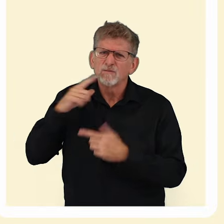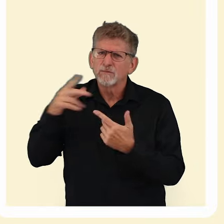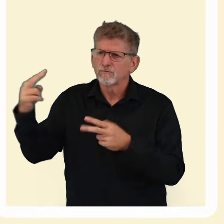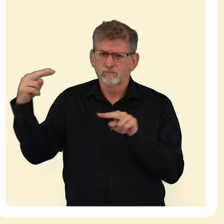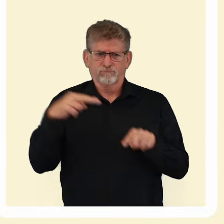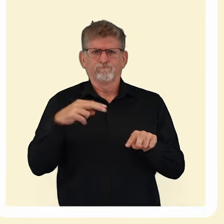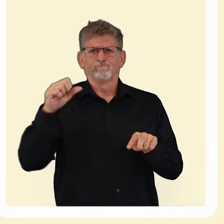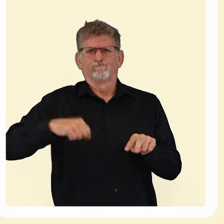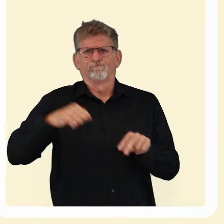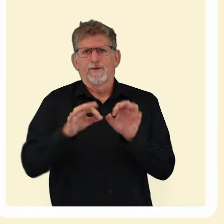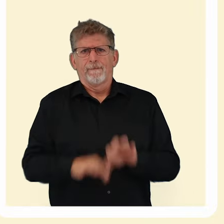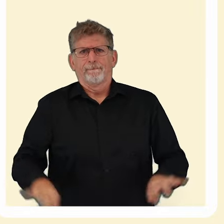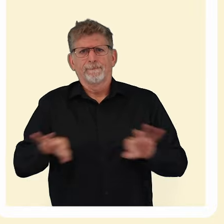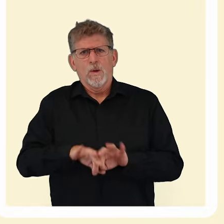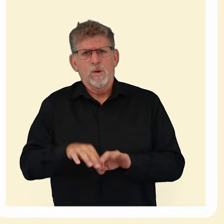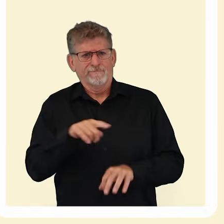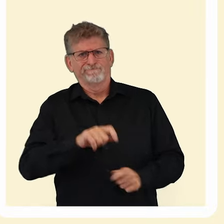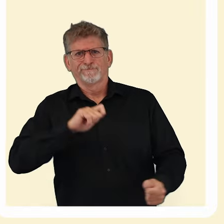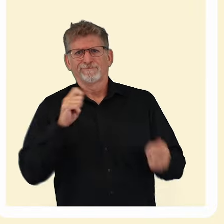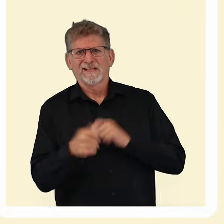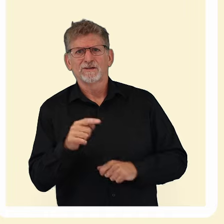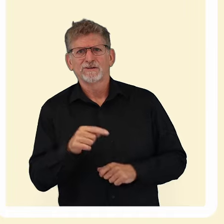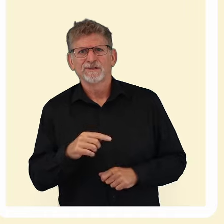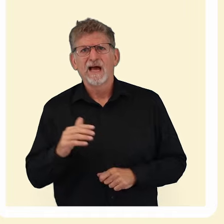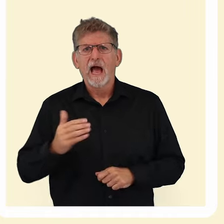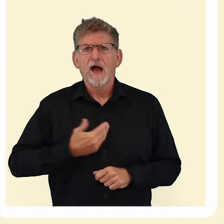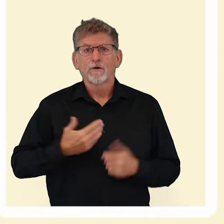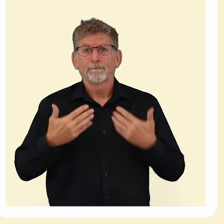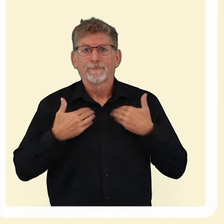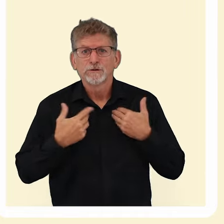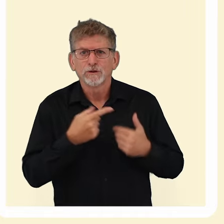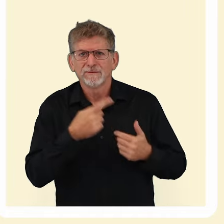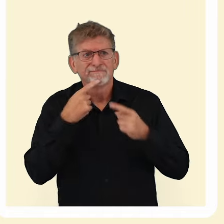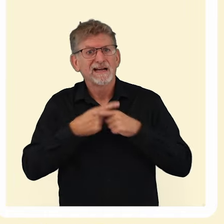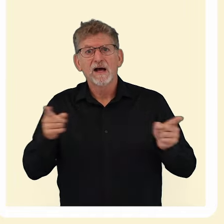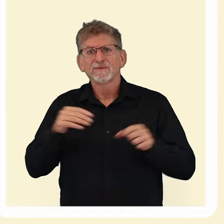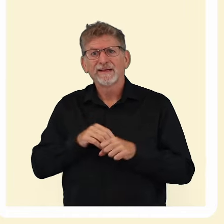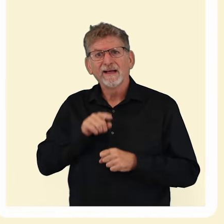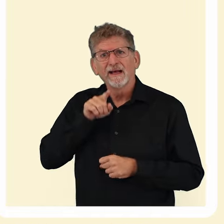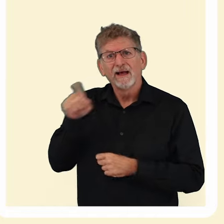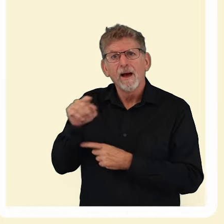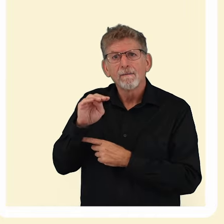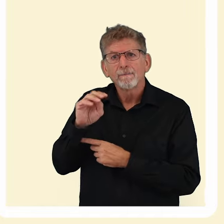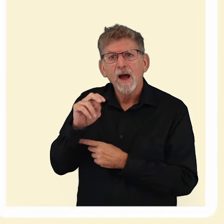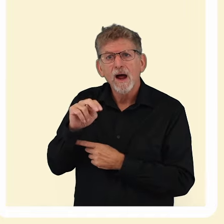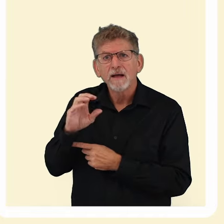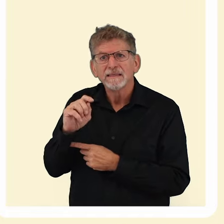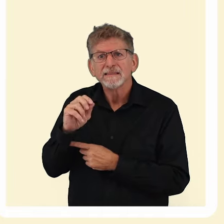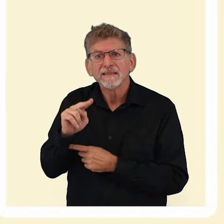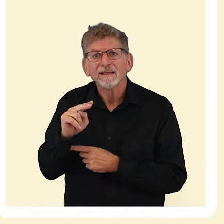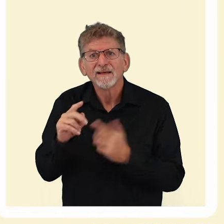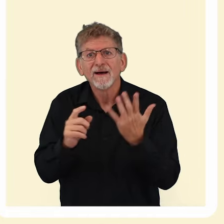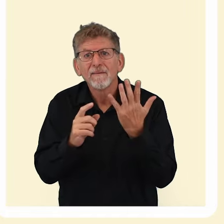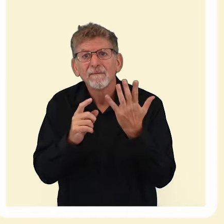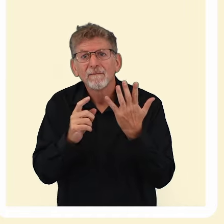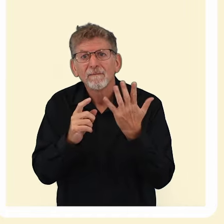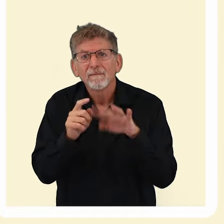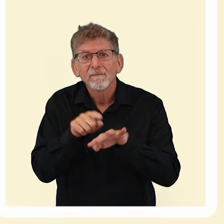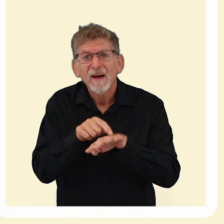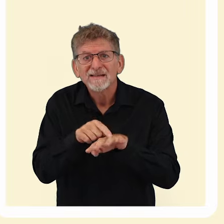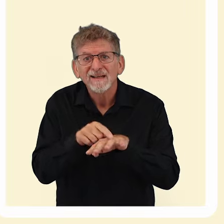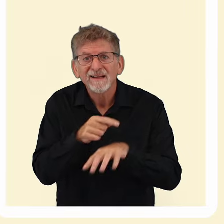that change. And our minister announced in Moncton, and very proudly after the